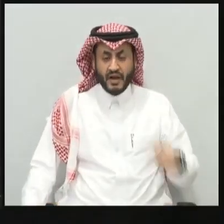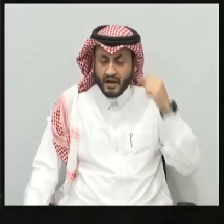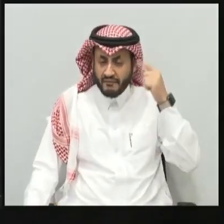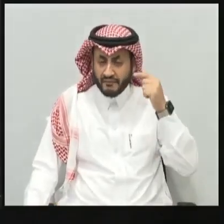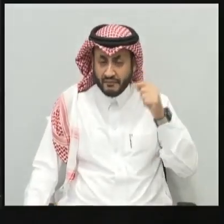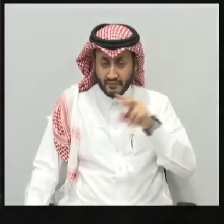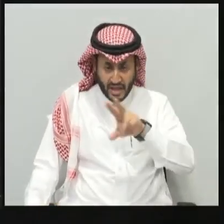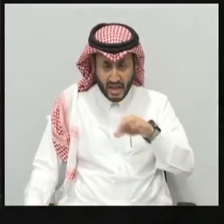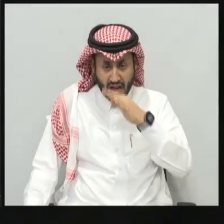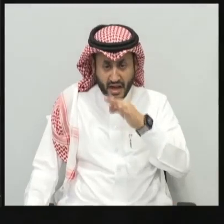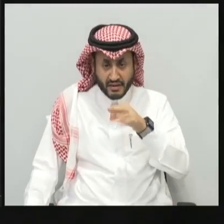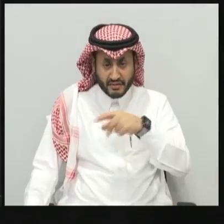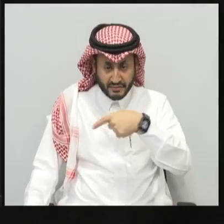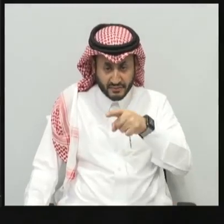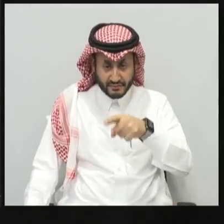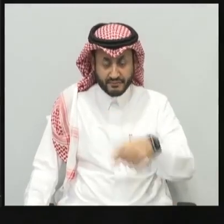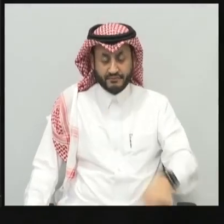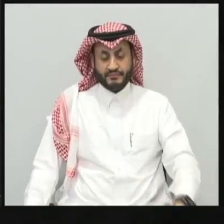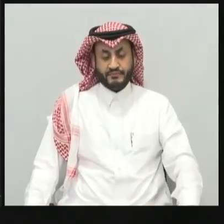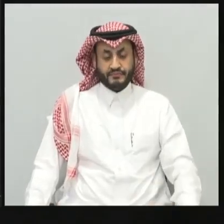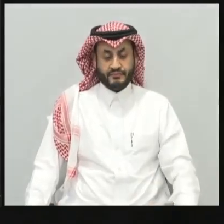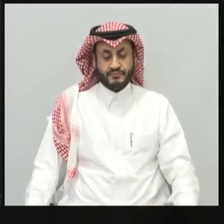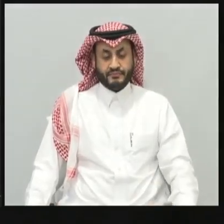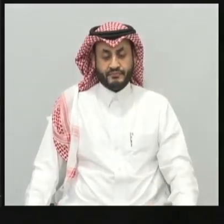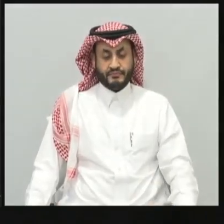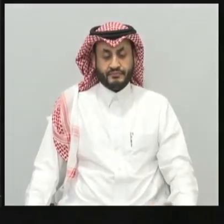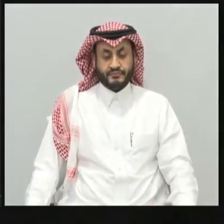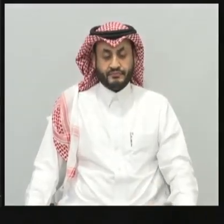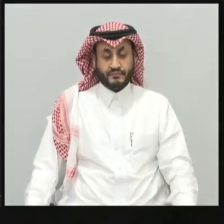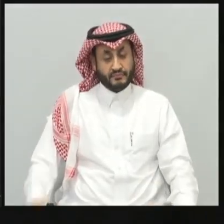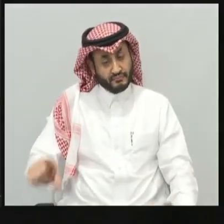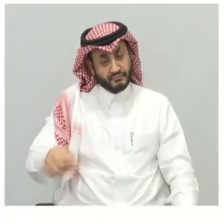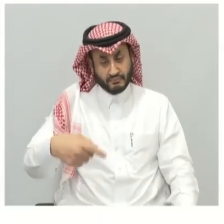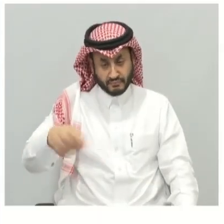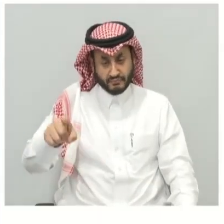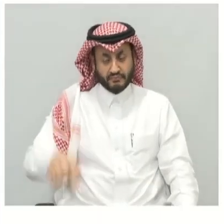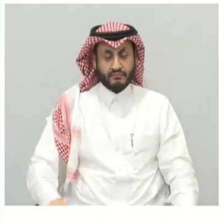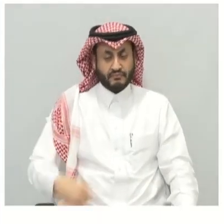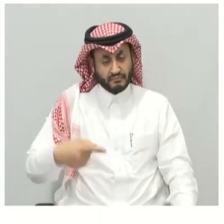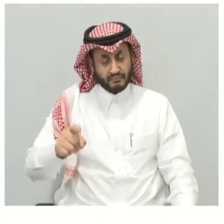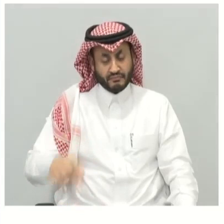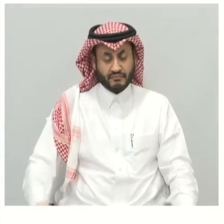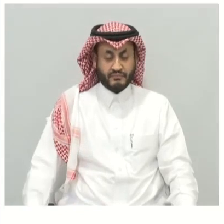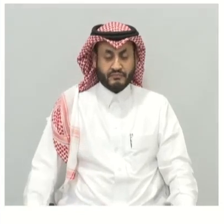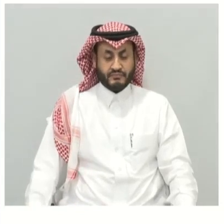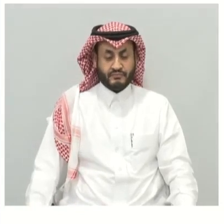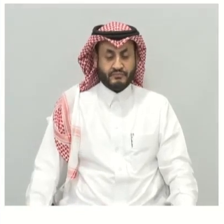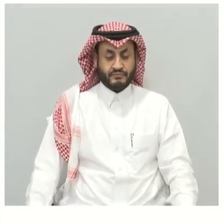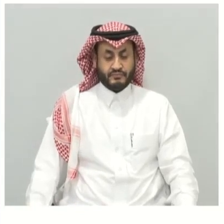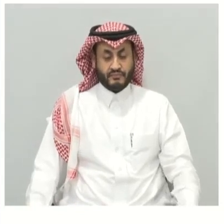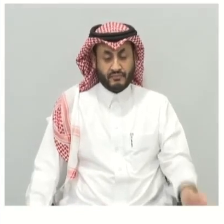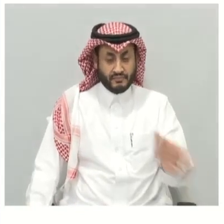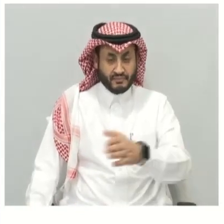one? Did Adnan say, I want to be a high-tech designer? Very good. The answer is yes.